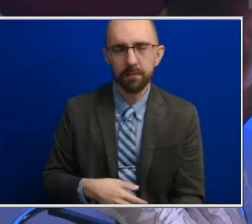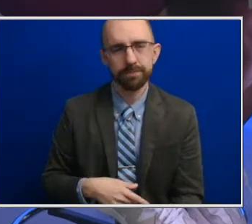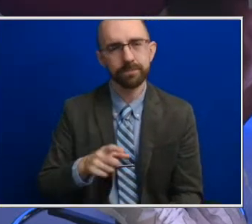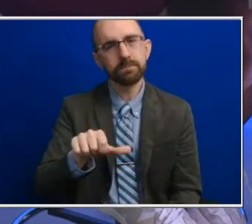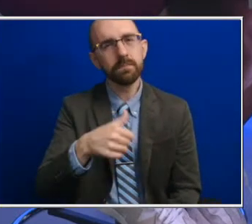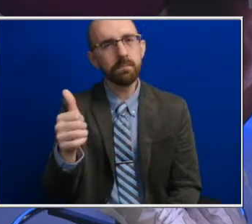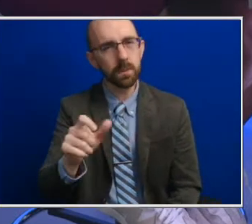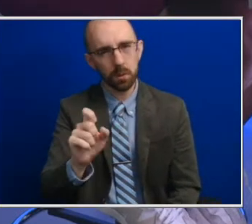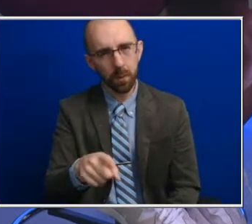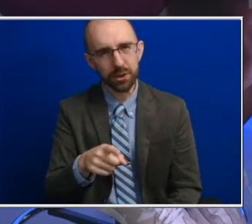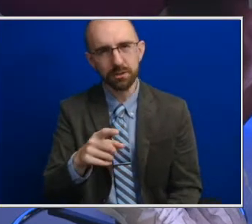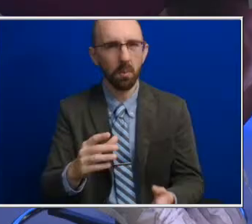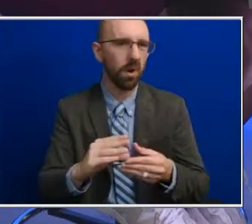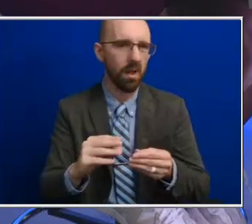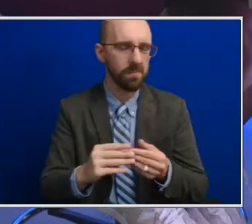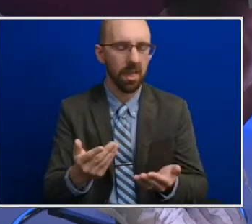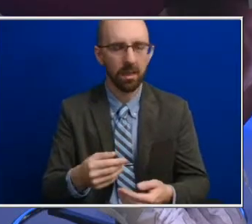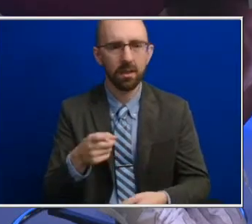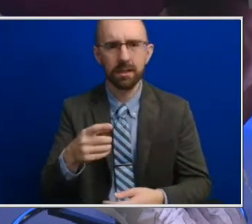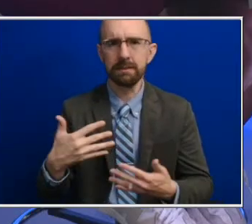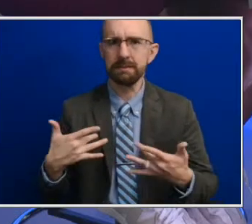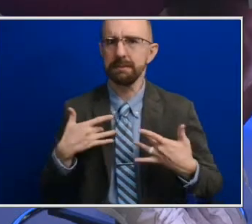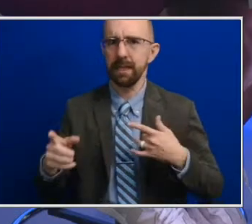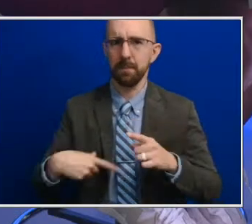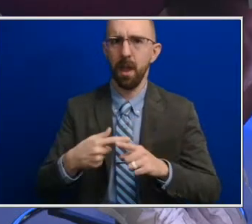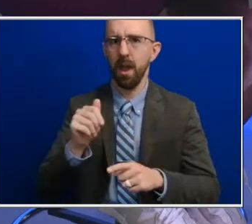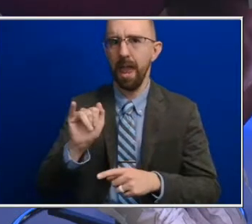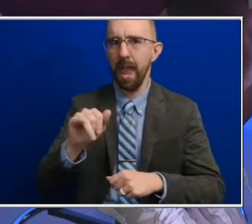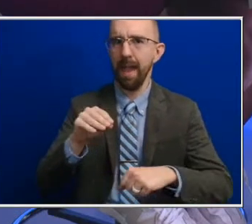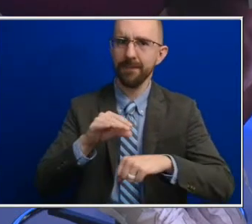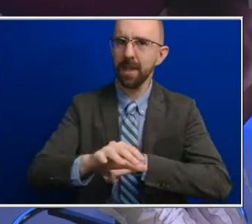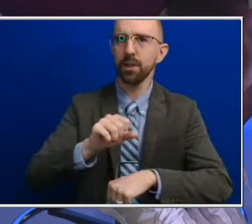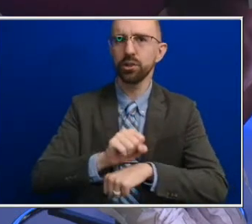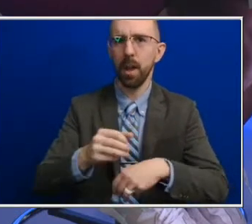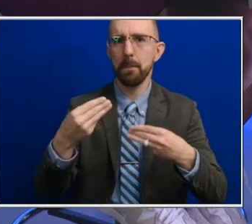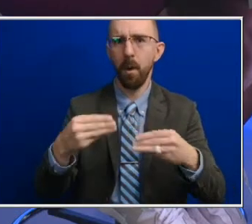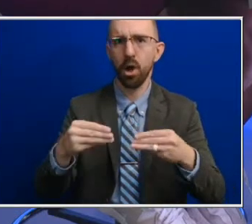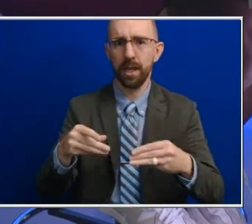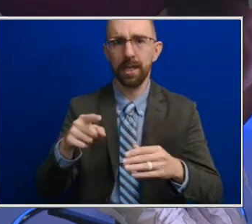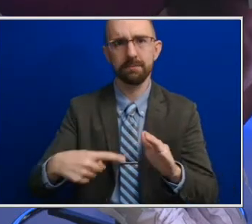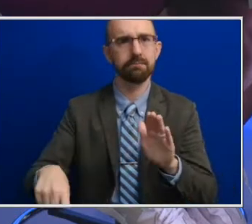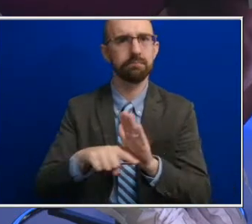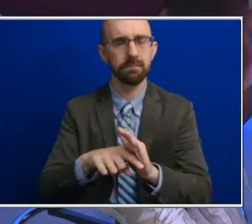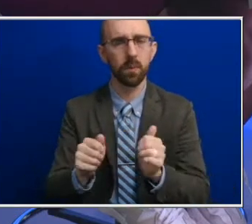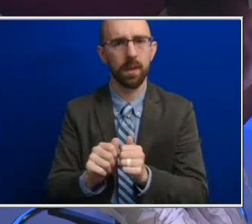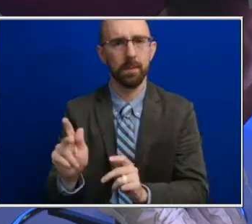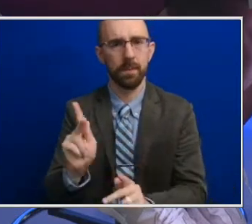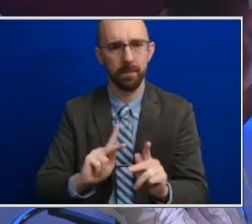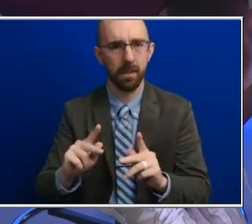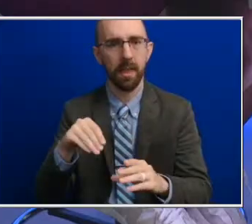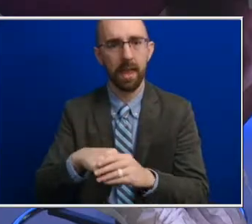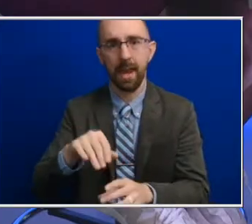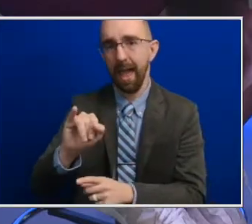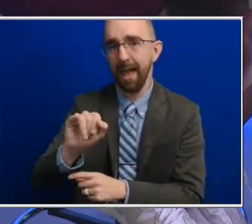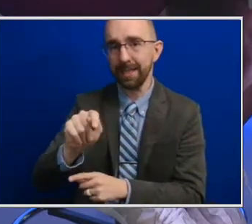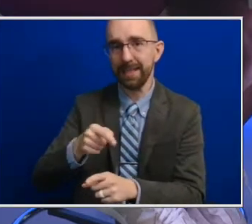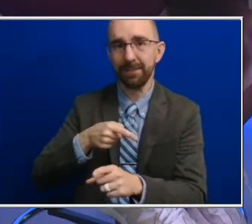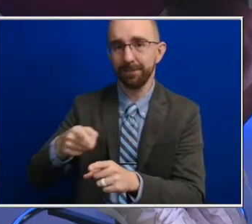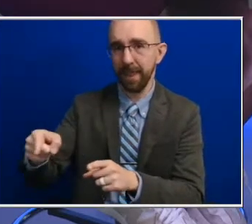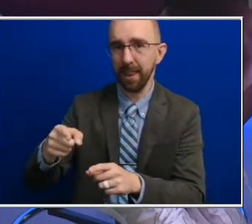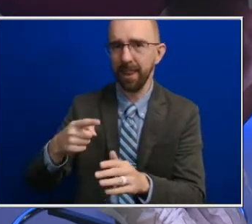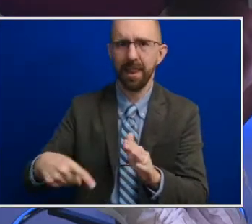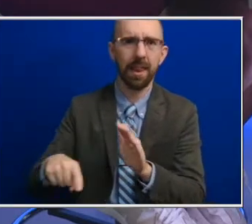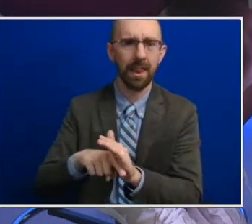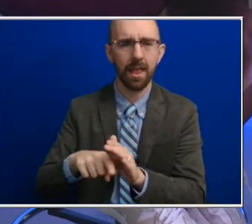I'm concerned about AI's effect on the job market. I've heard it's been especially detrimental to people in the IT field. Gene also